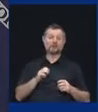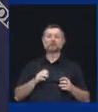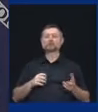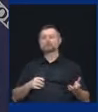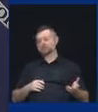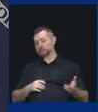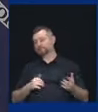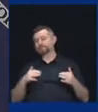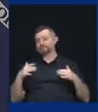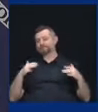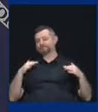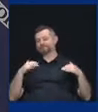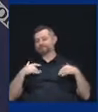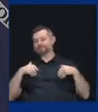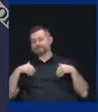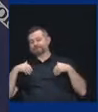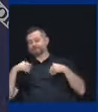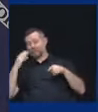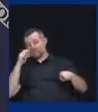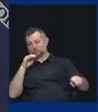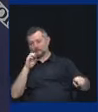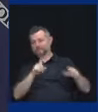Look at the front page of the newspapers.